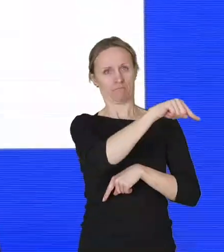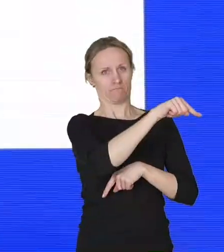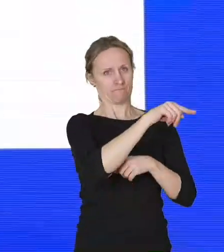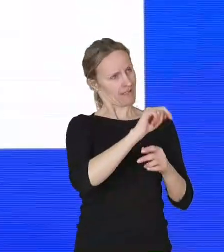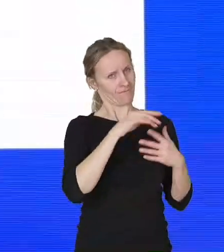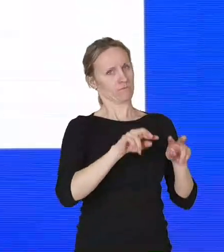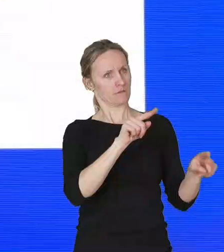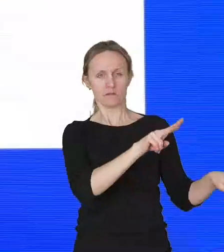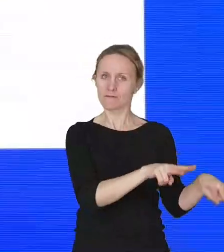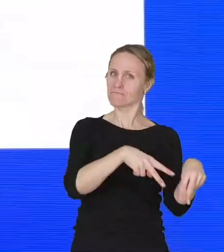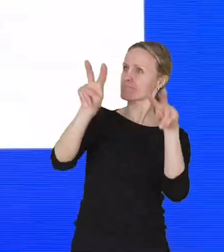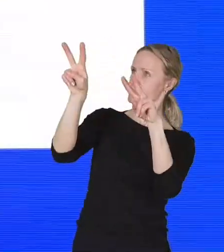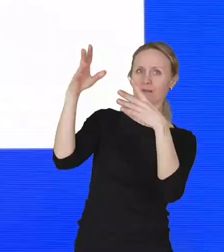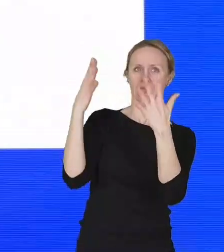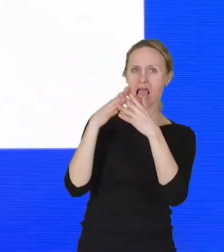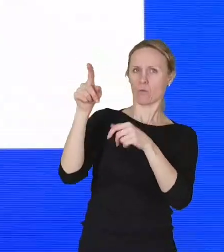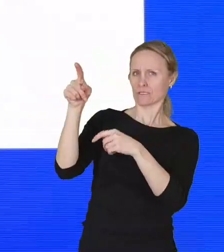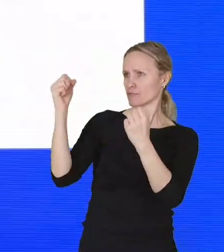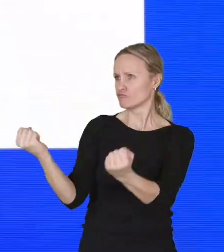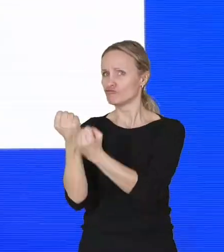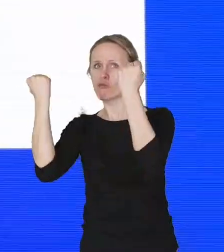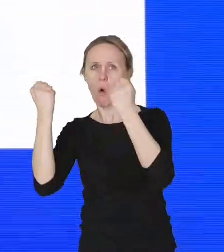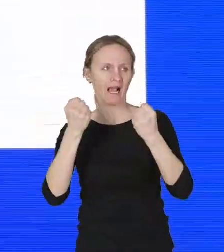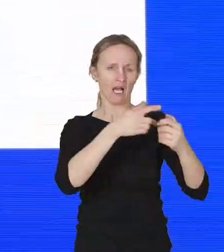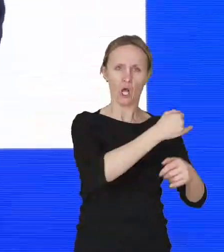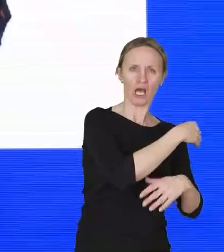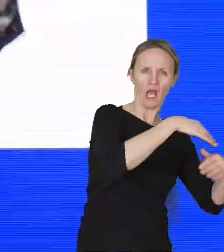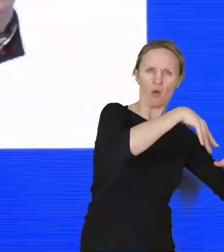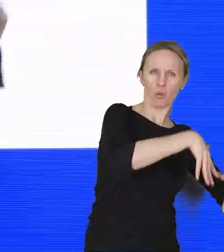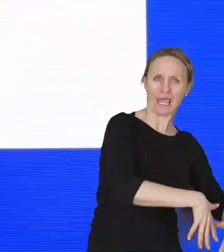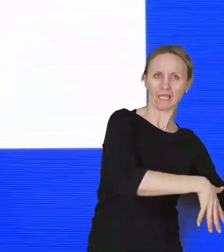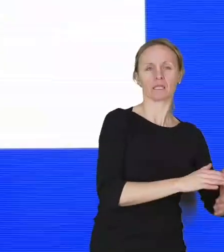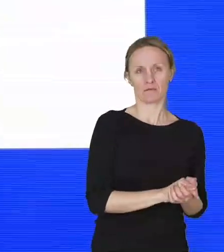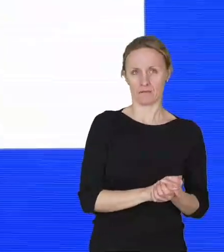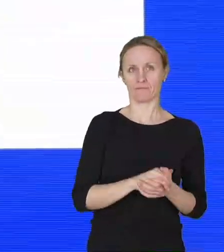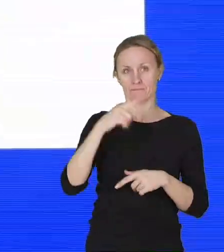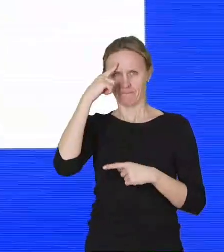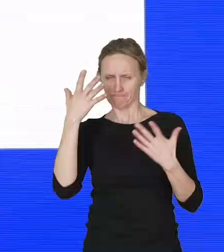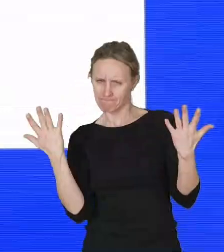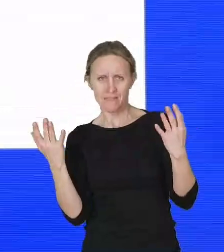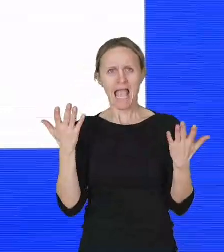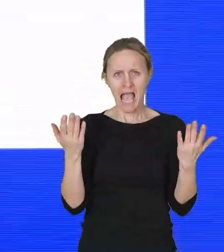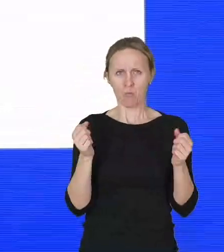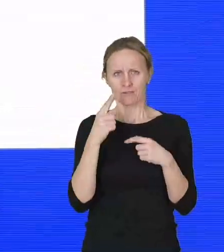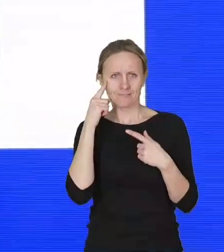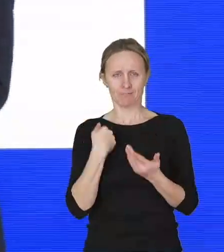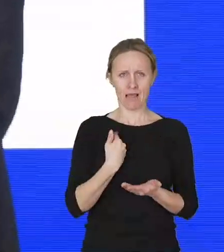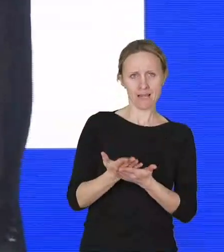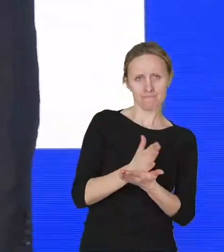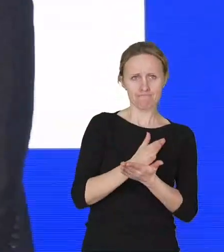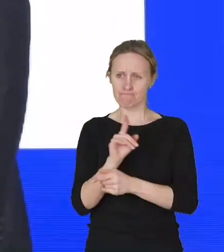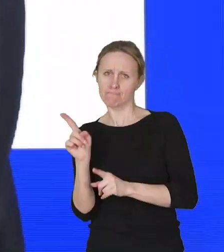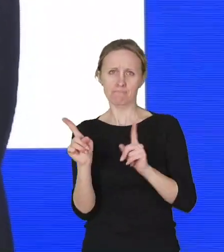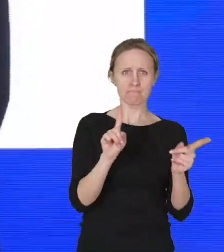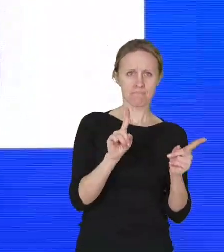that we can implement it, that even the weakest regions can implement it and the strongest regions can do the complication